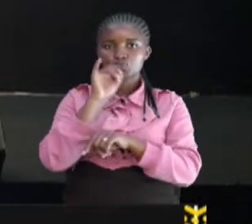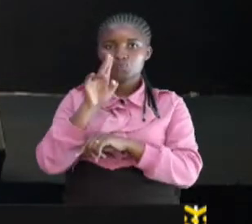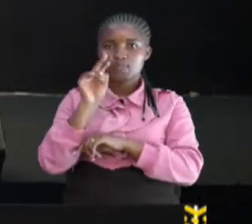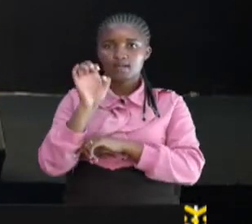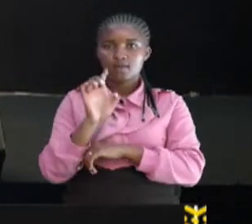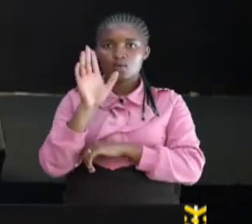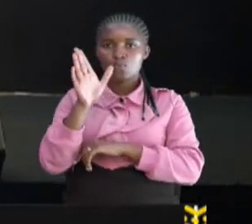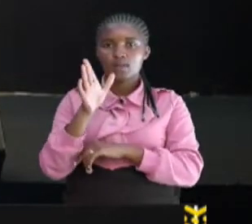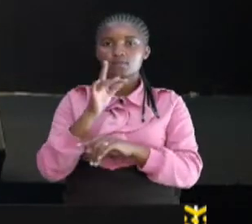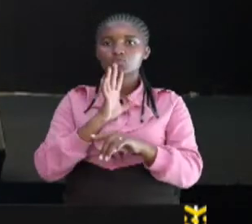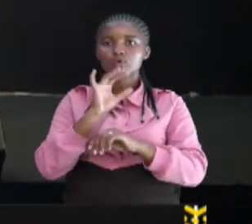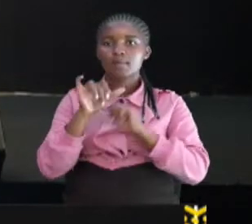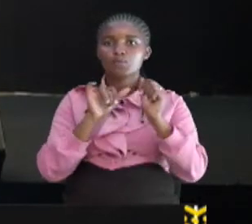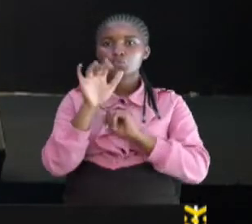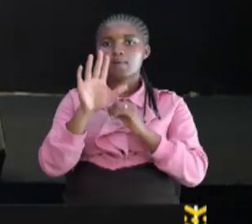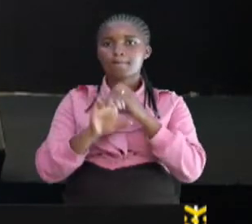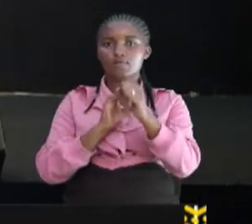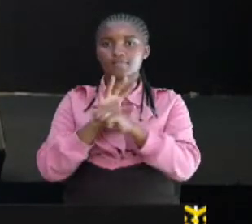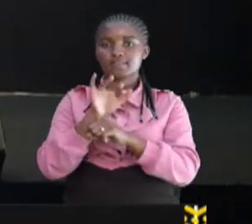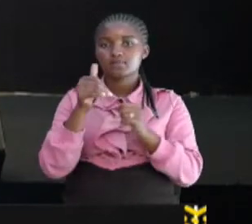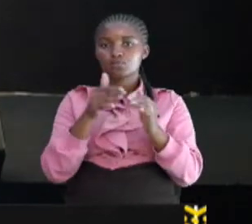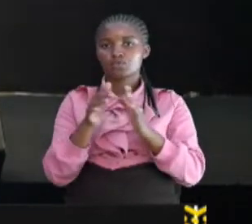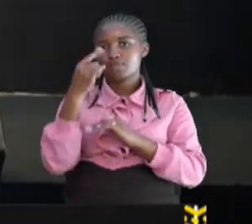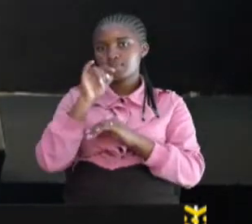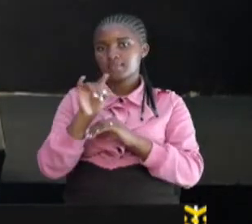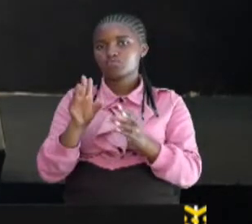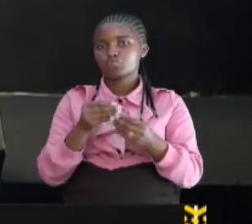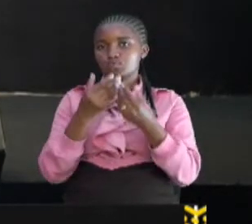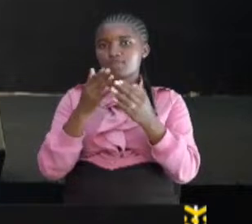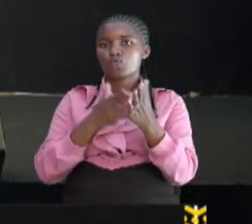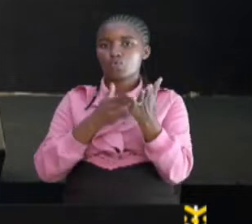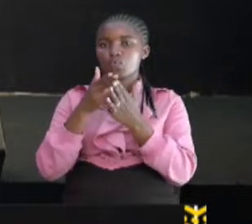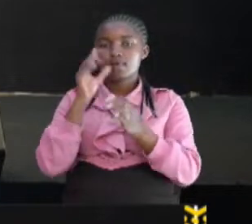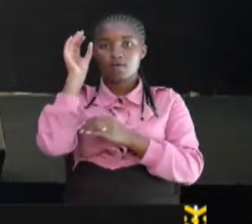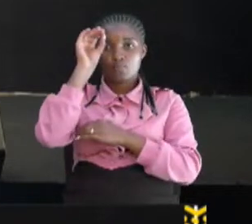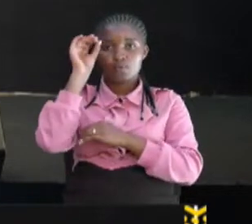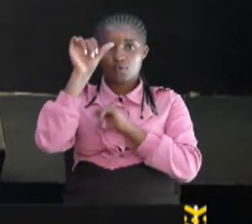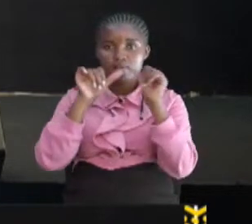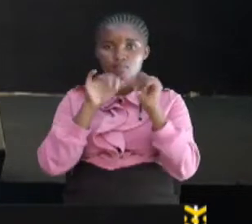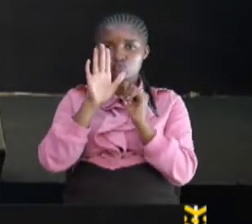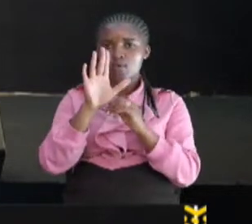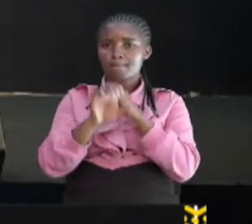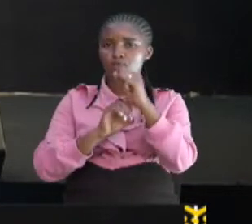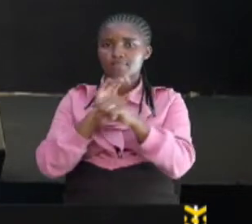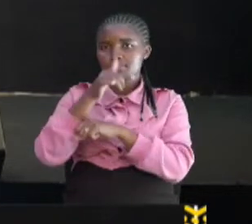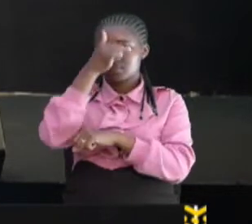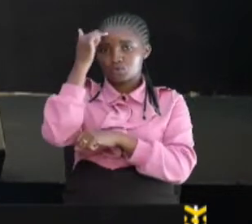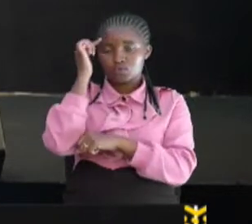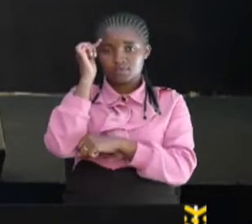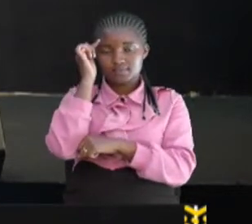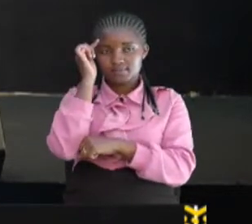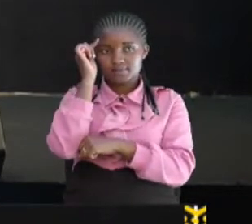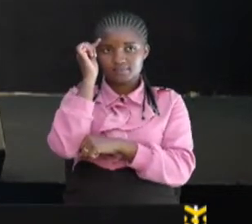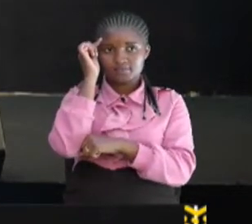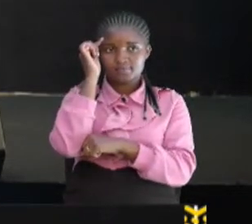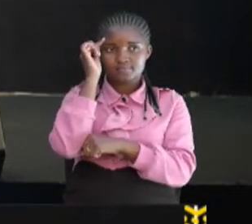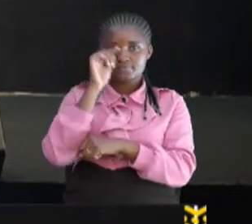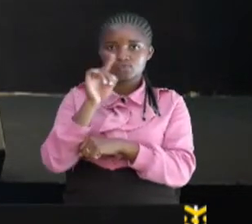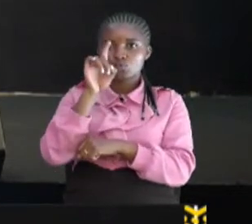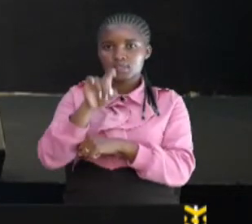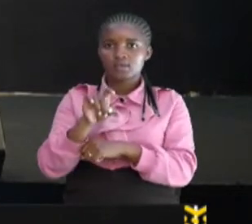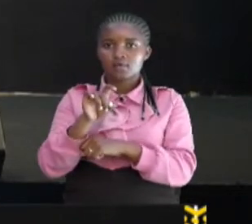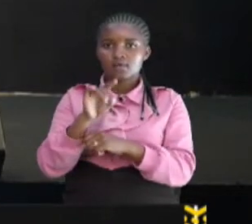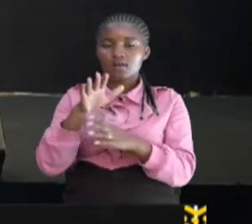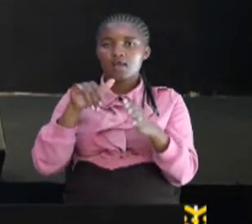going to talk about your movie. And it's an opportunity for them to give you an honest opinion about your movie, because you need